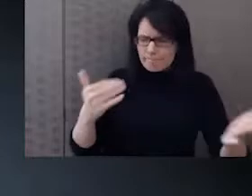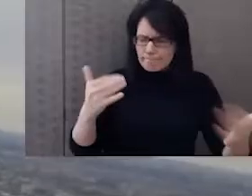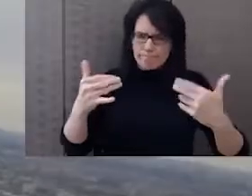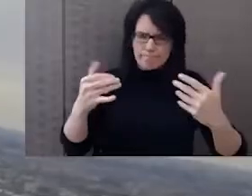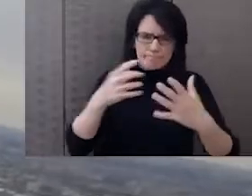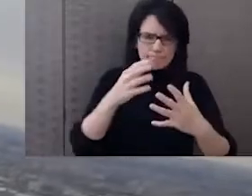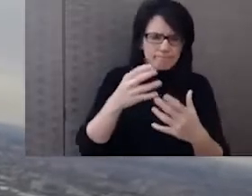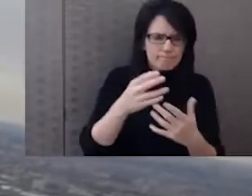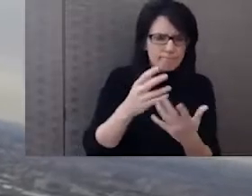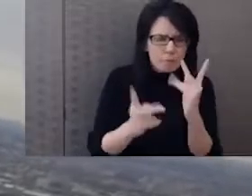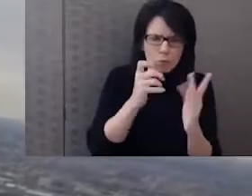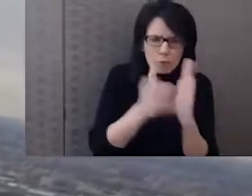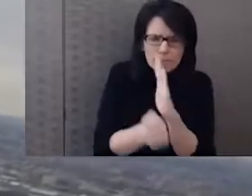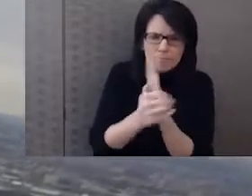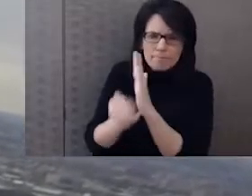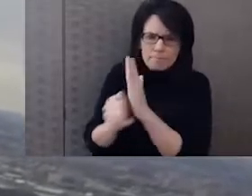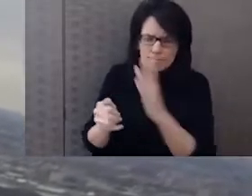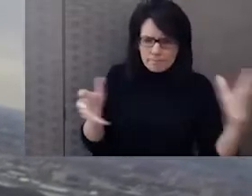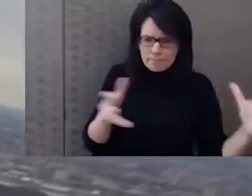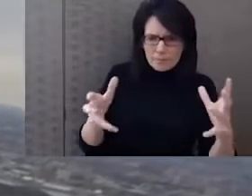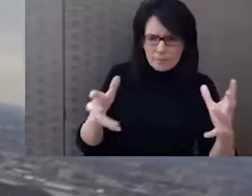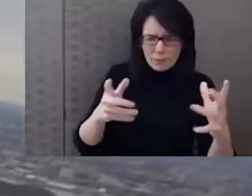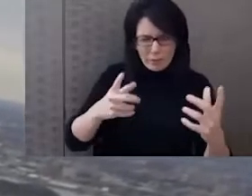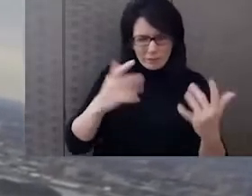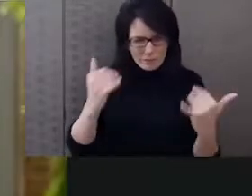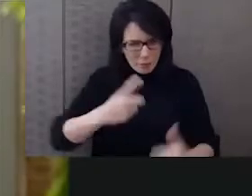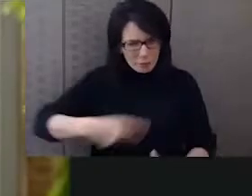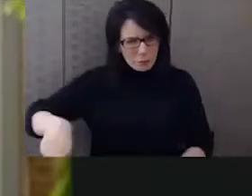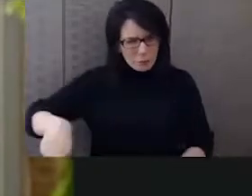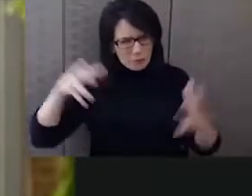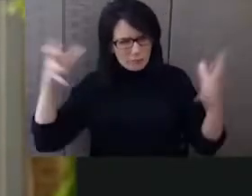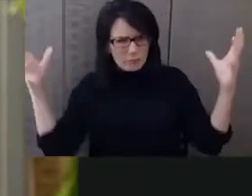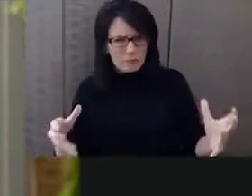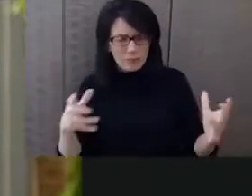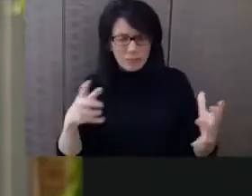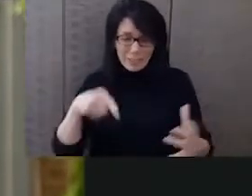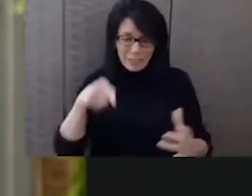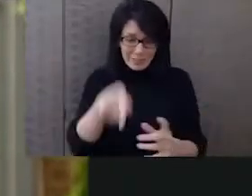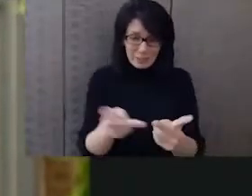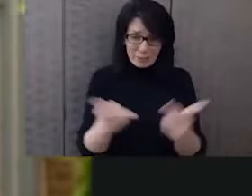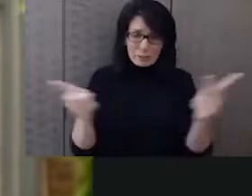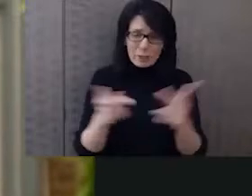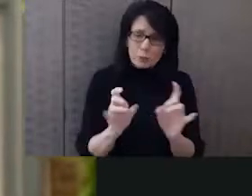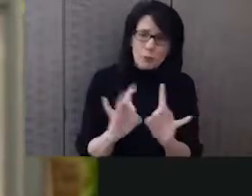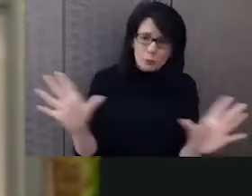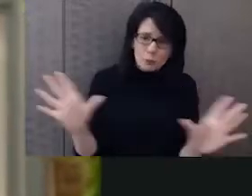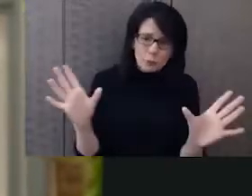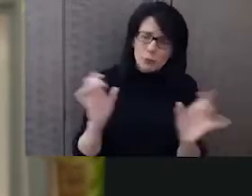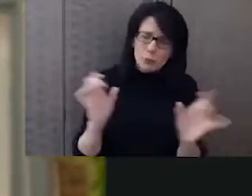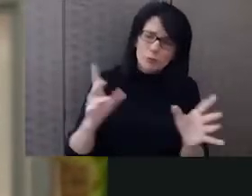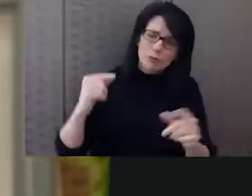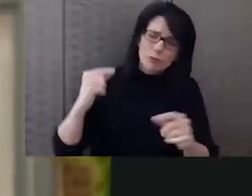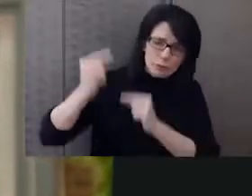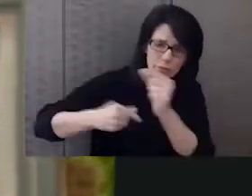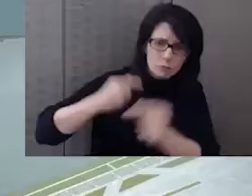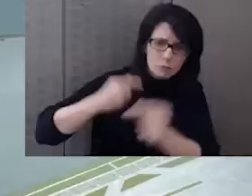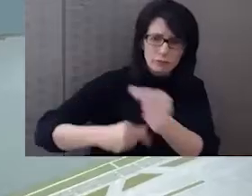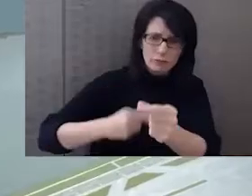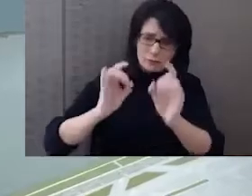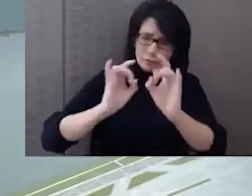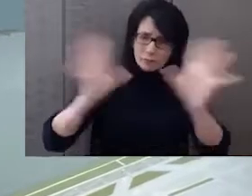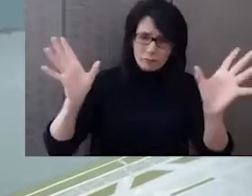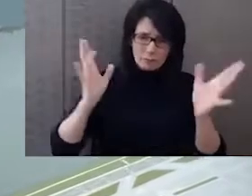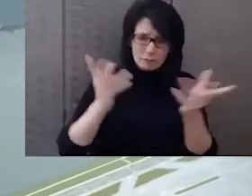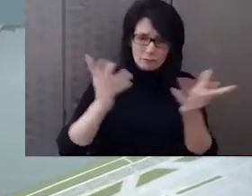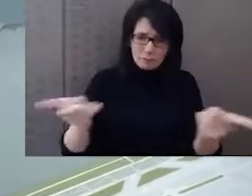all doing. We're talking about transforming something that has been used to brutalize and traumatize generations into something